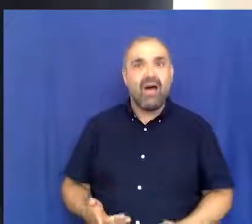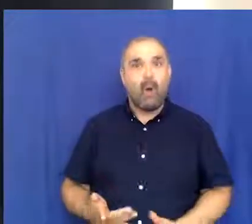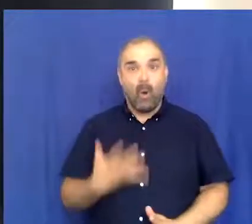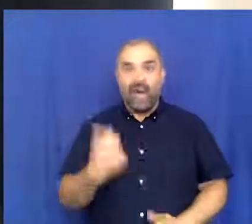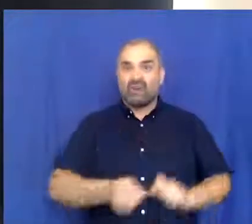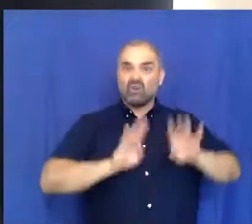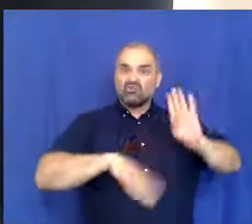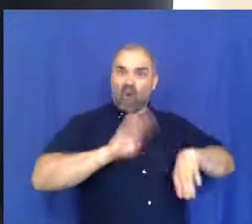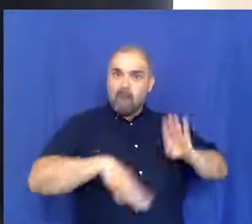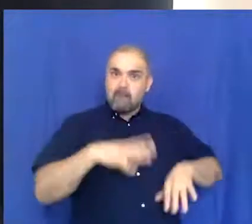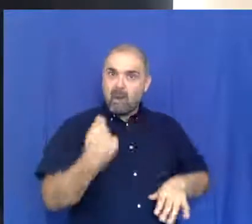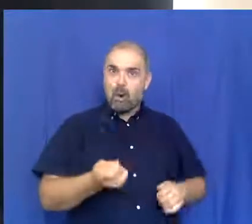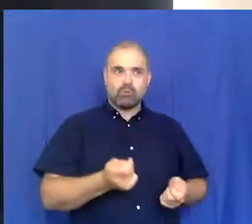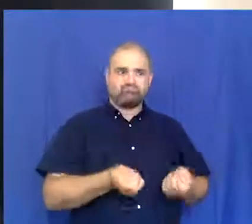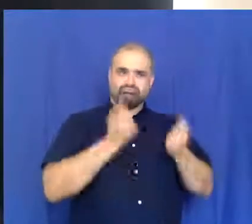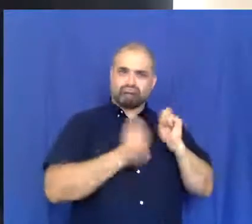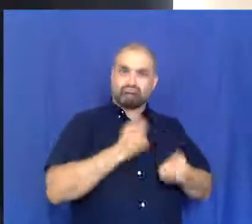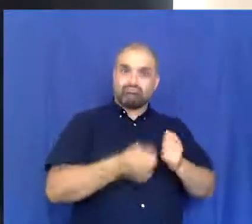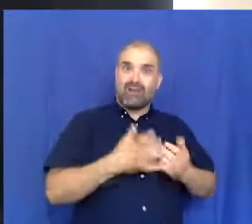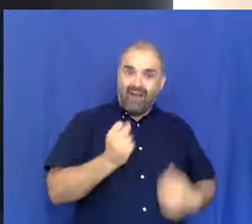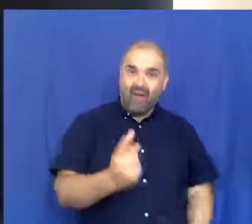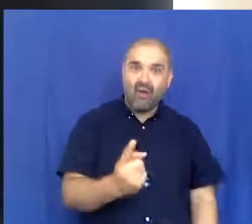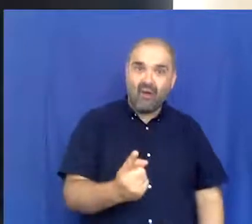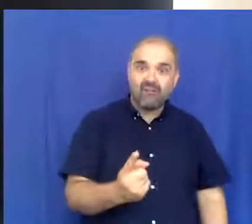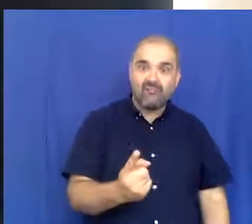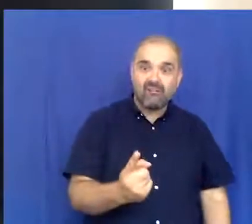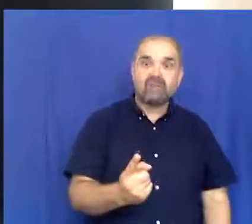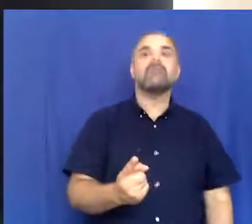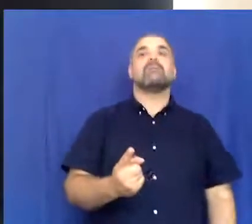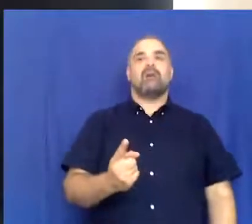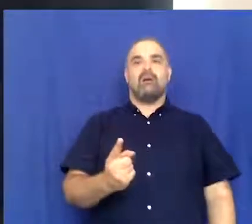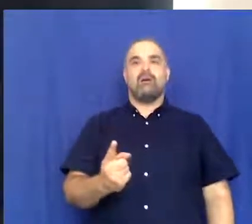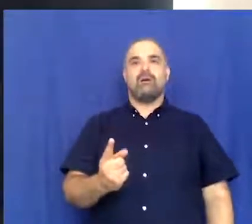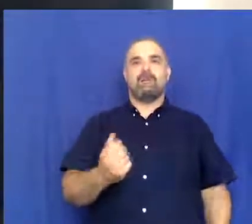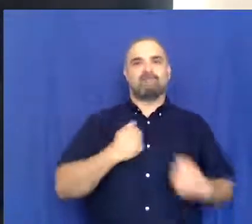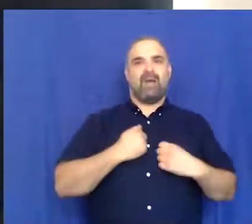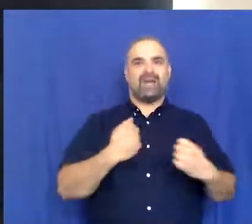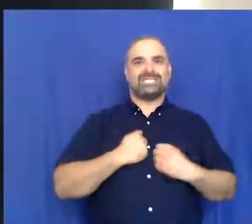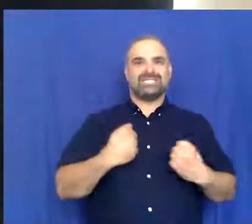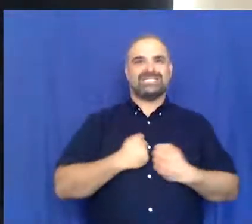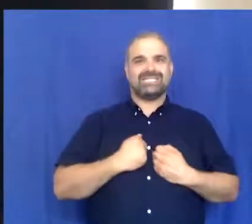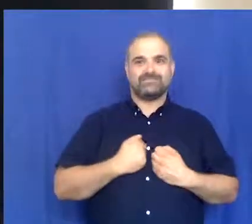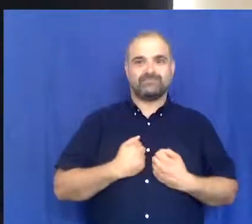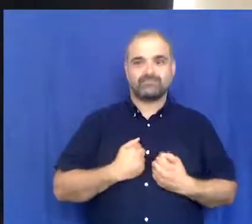thunder. Have you got your drum ready or something that you can tap?